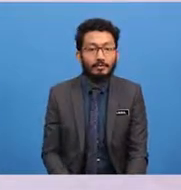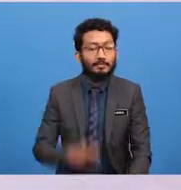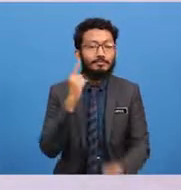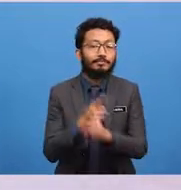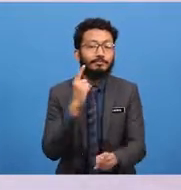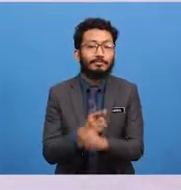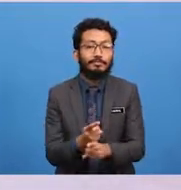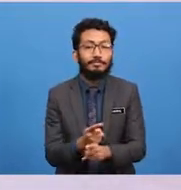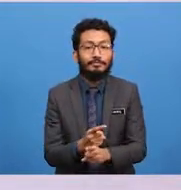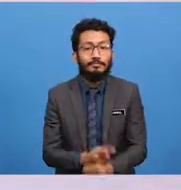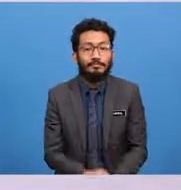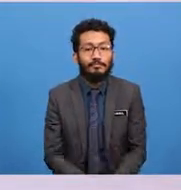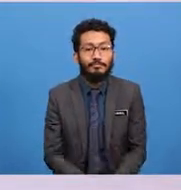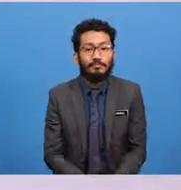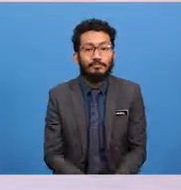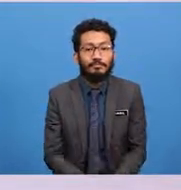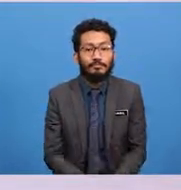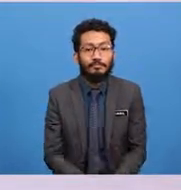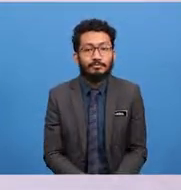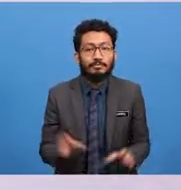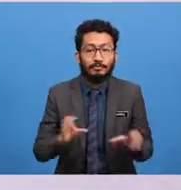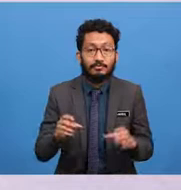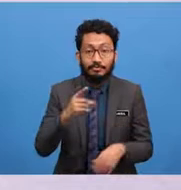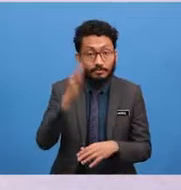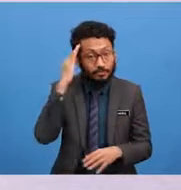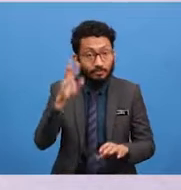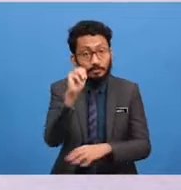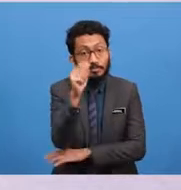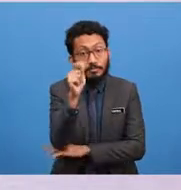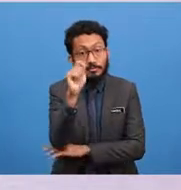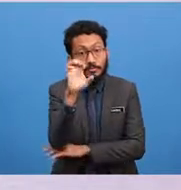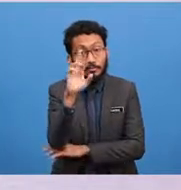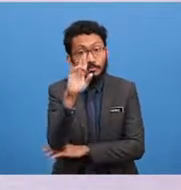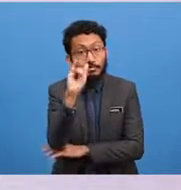Correct. Do you know the material?